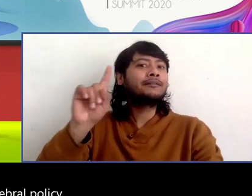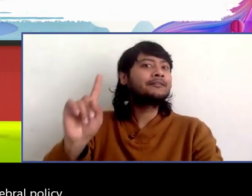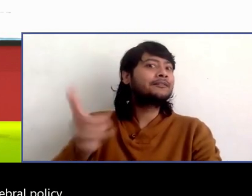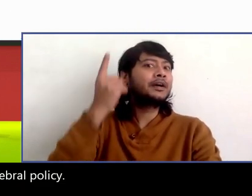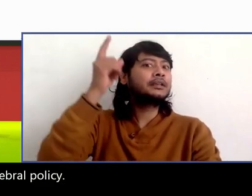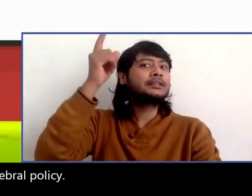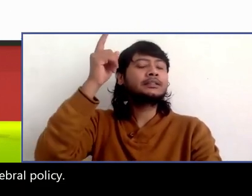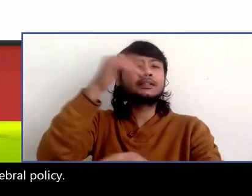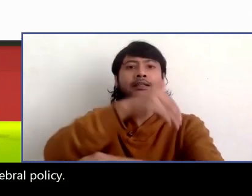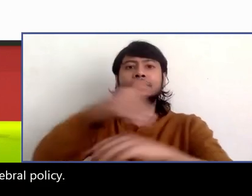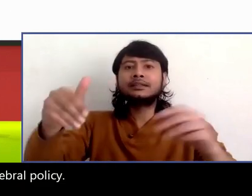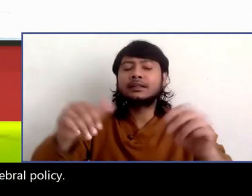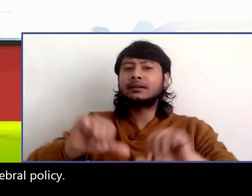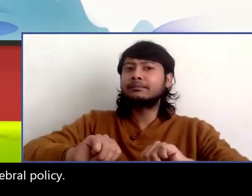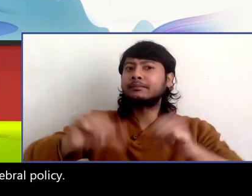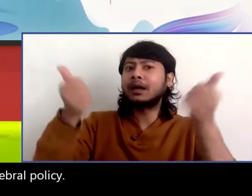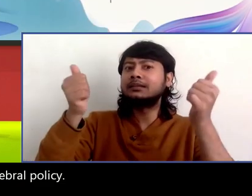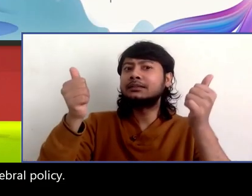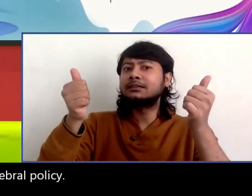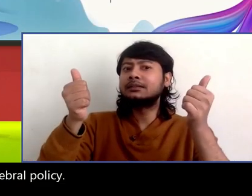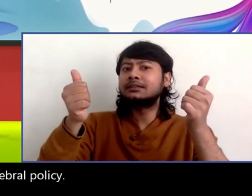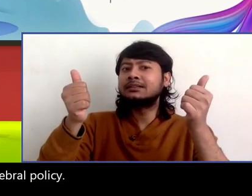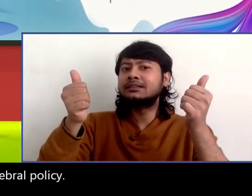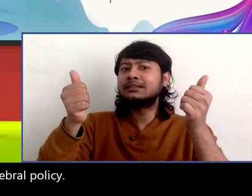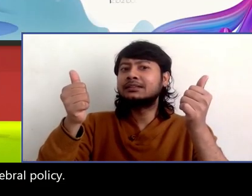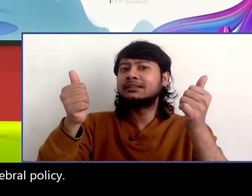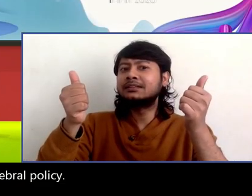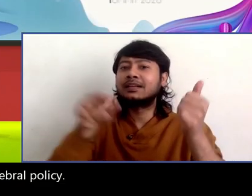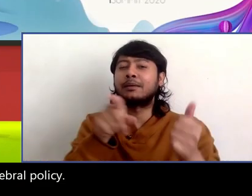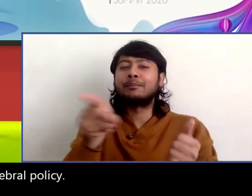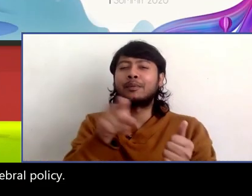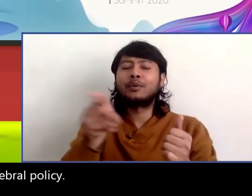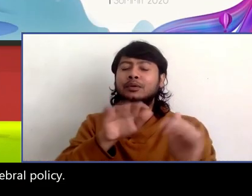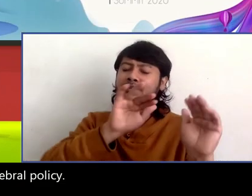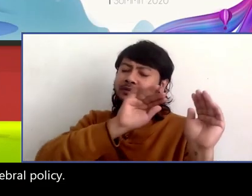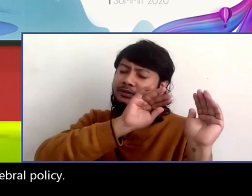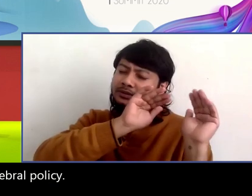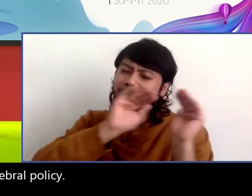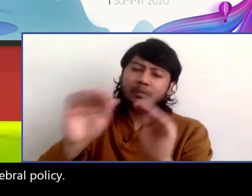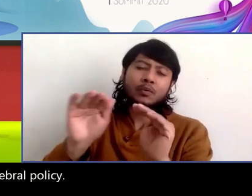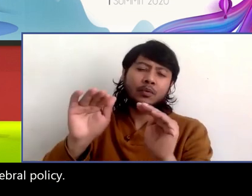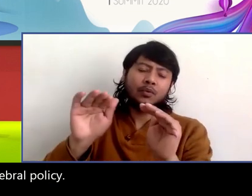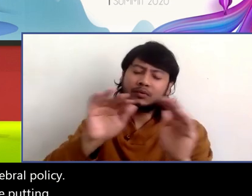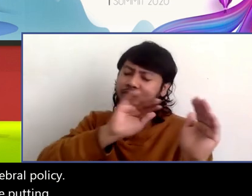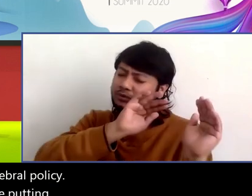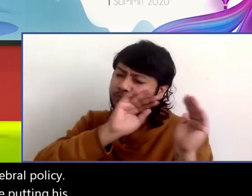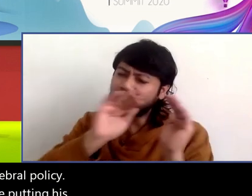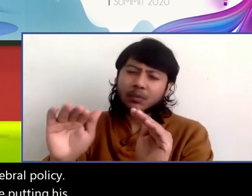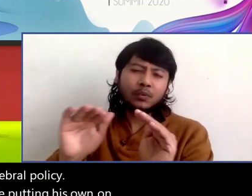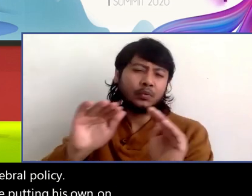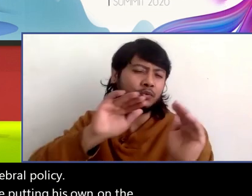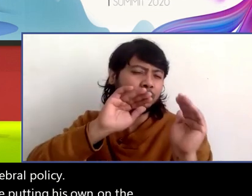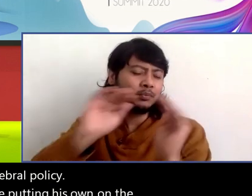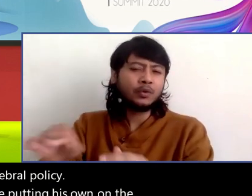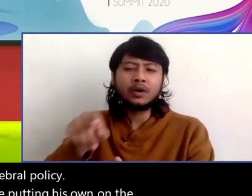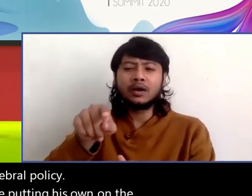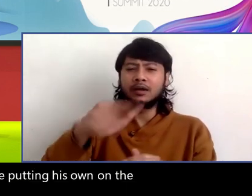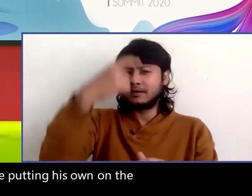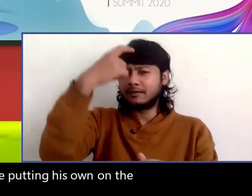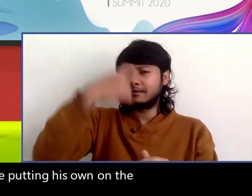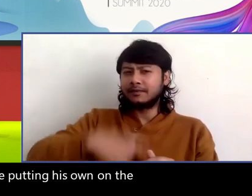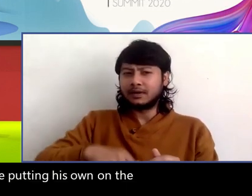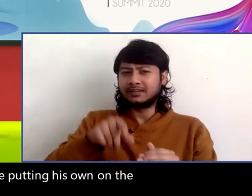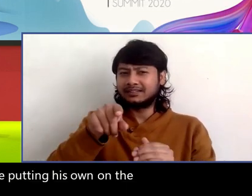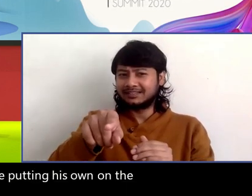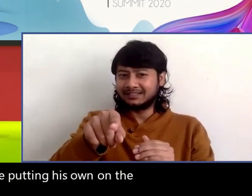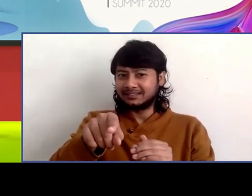had a big role to play in shaping Ashwin's career while putting his own on the back burner. Let me take